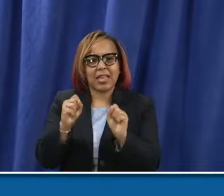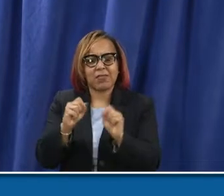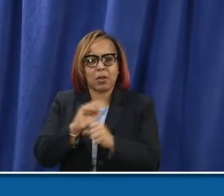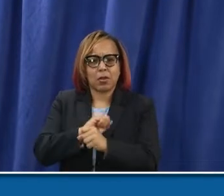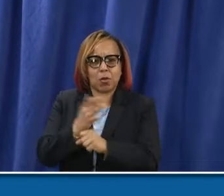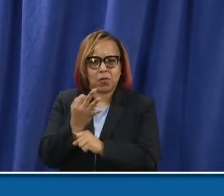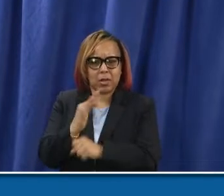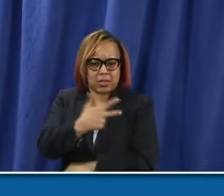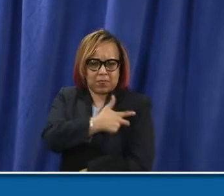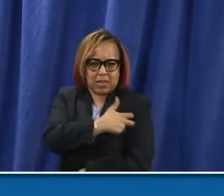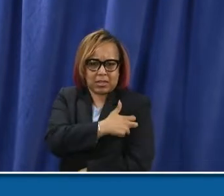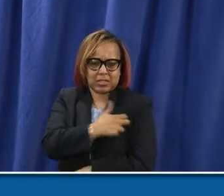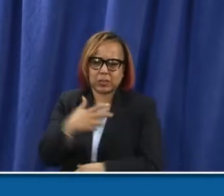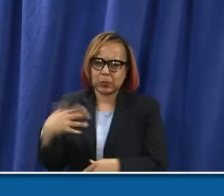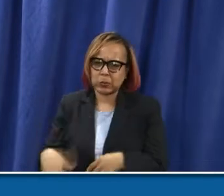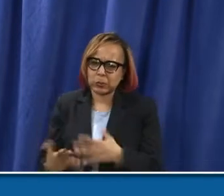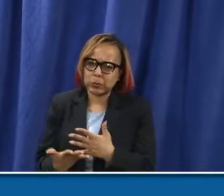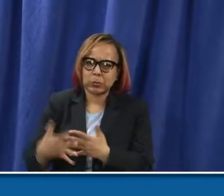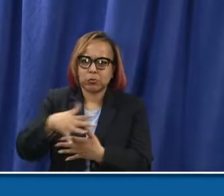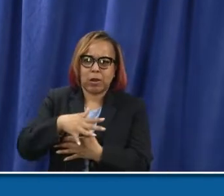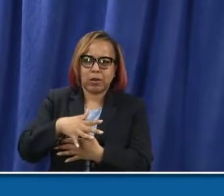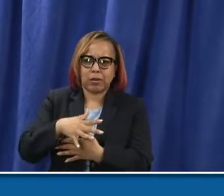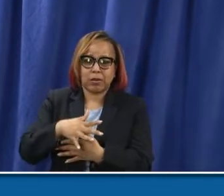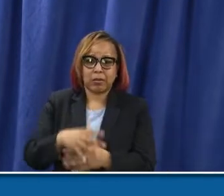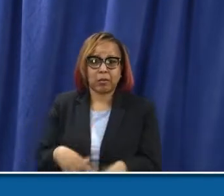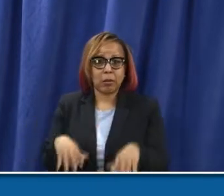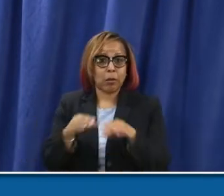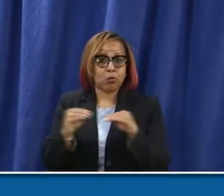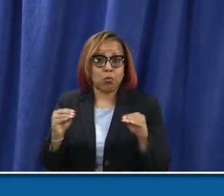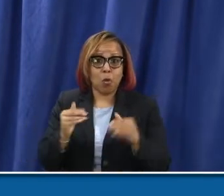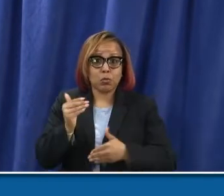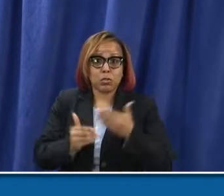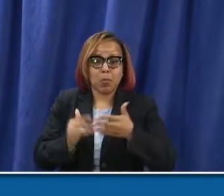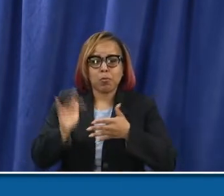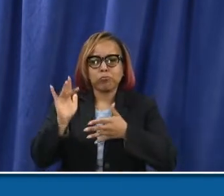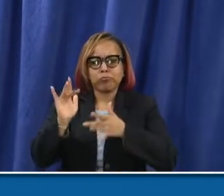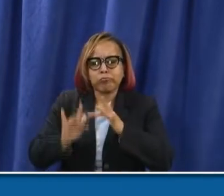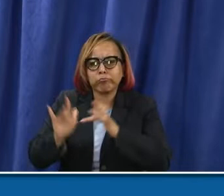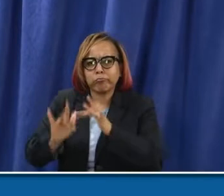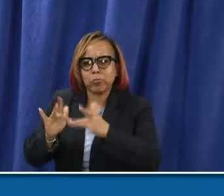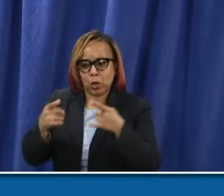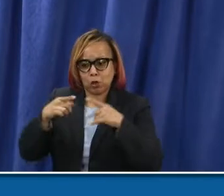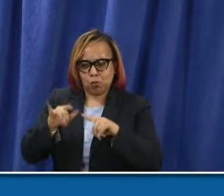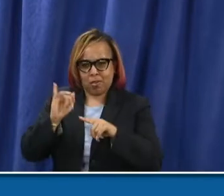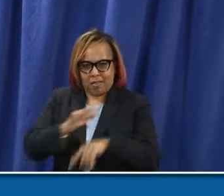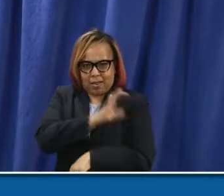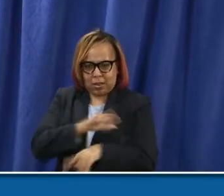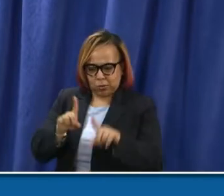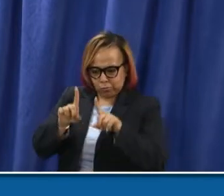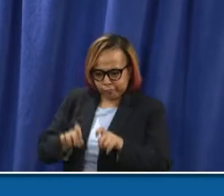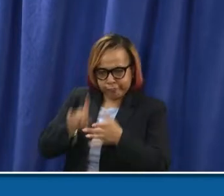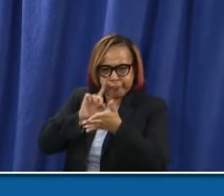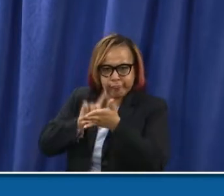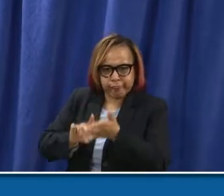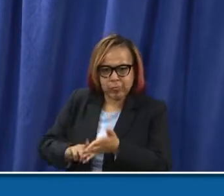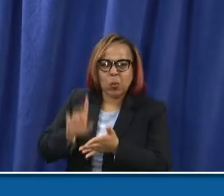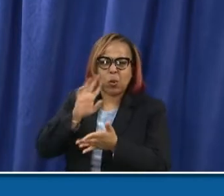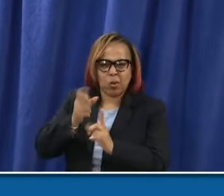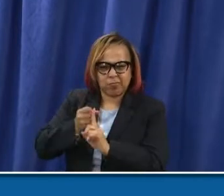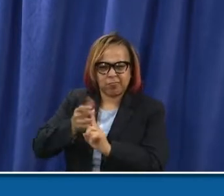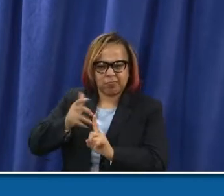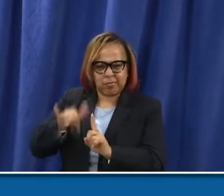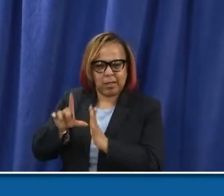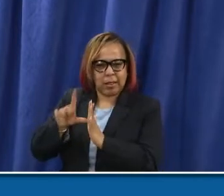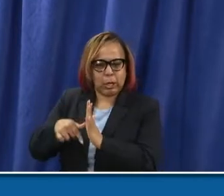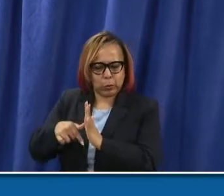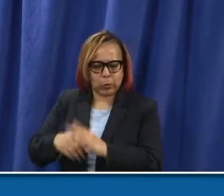COVID-19 vaccines is a top priority. No steps were skipped in the clinical trials process for these vaccines, and we're going to talk in detail a little bit about that later